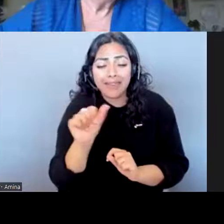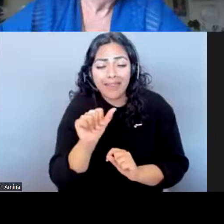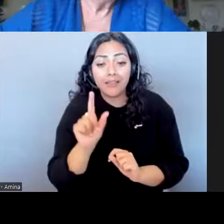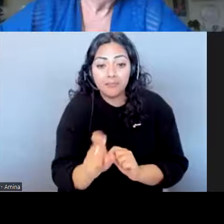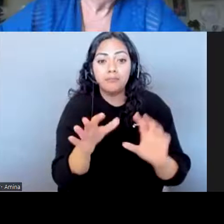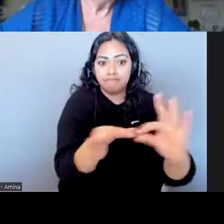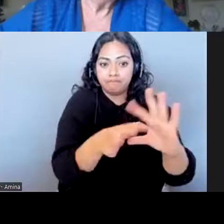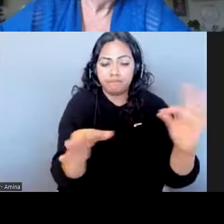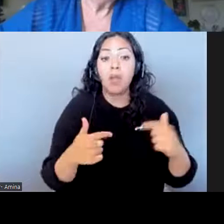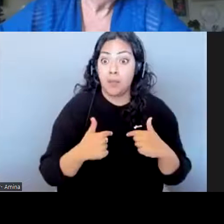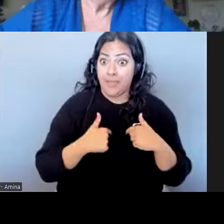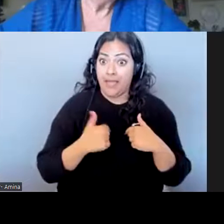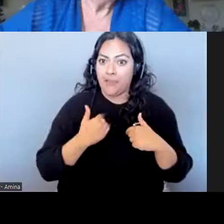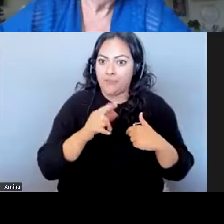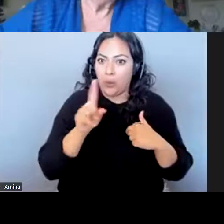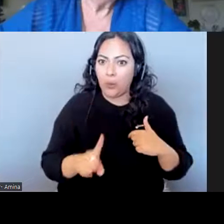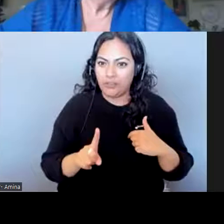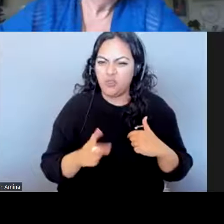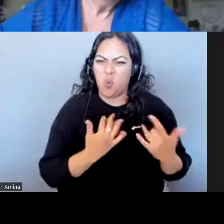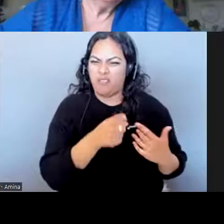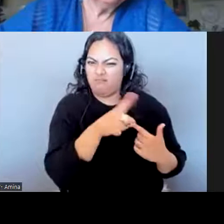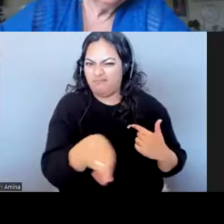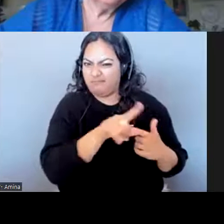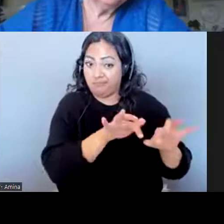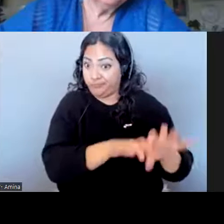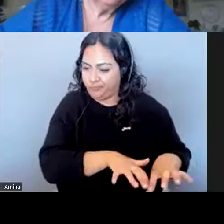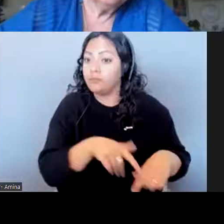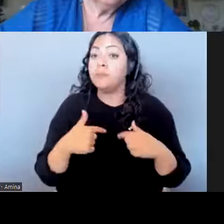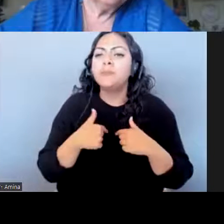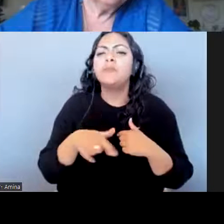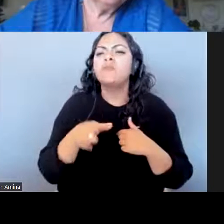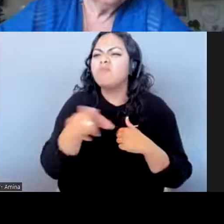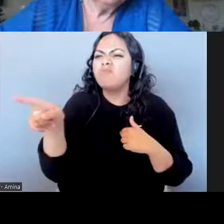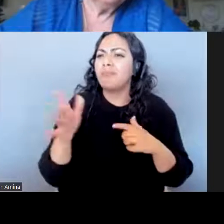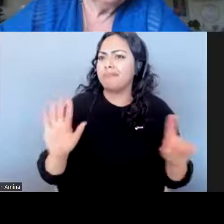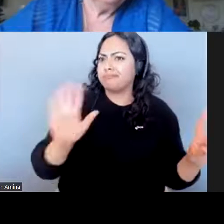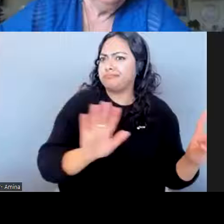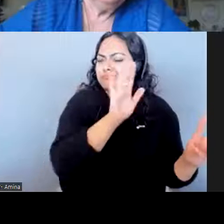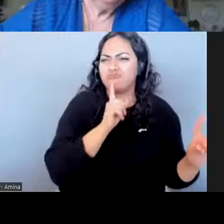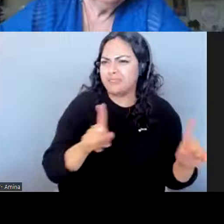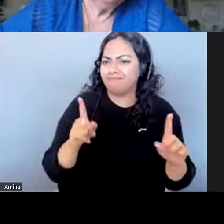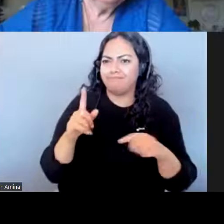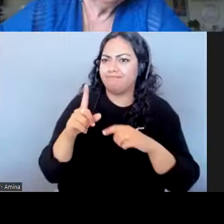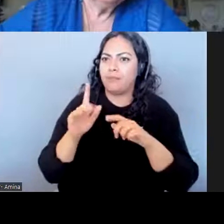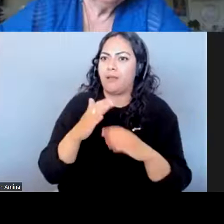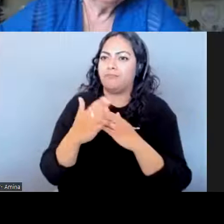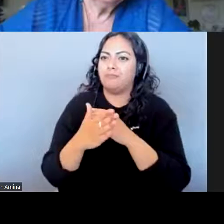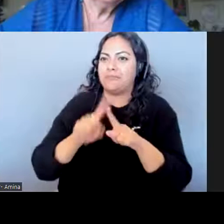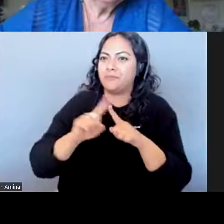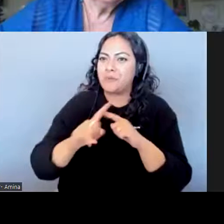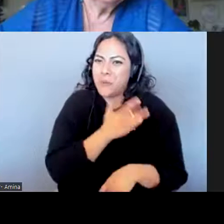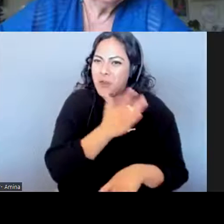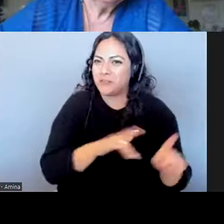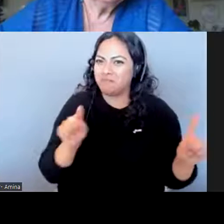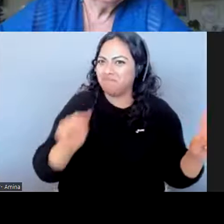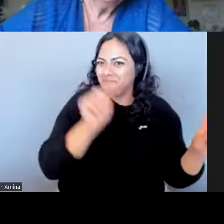most basic kind, which is, so there are a variety of programs, you are across the country. So let's say I'm someone who wants